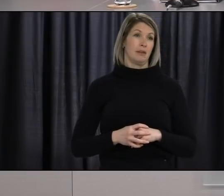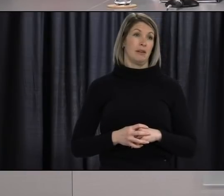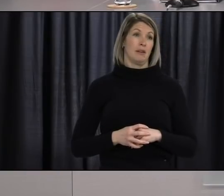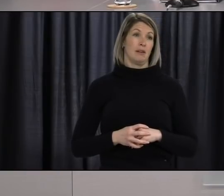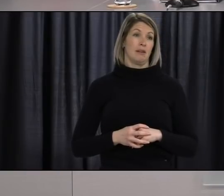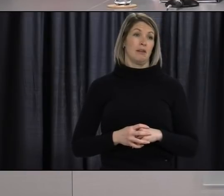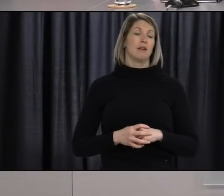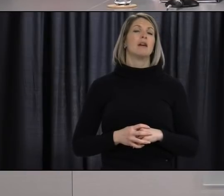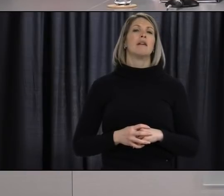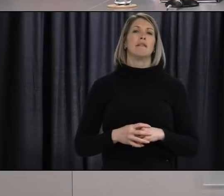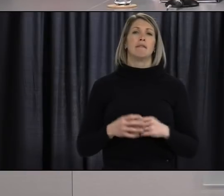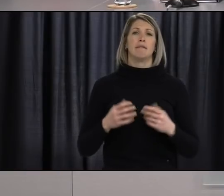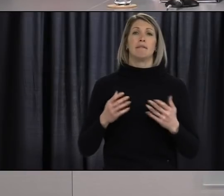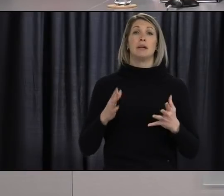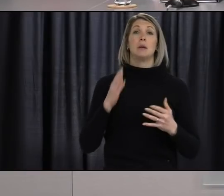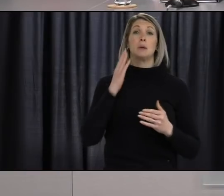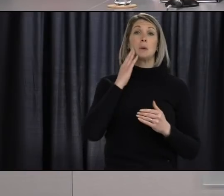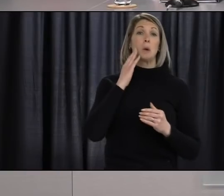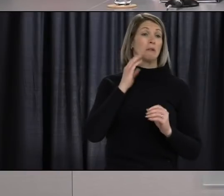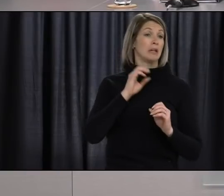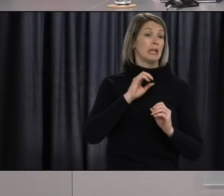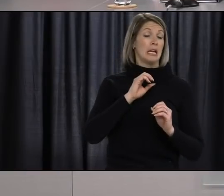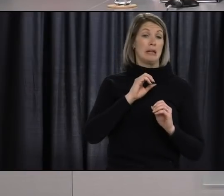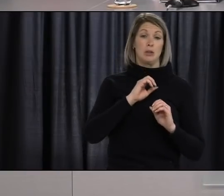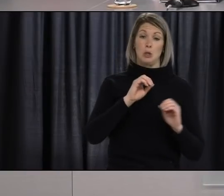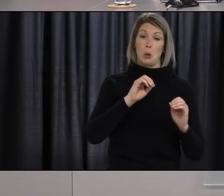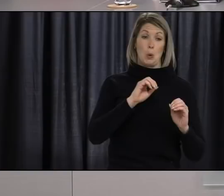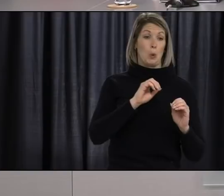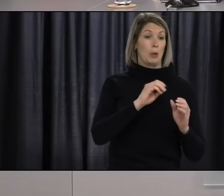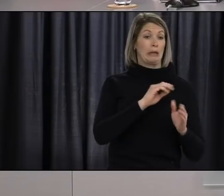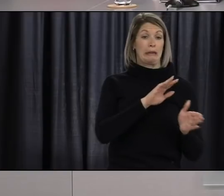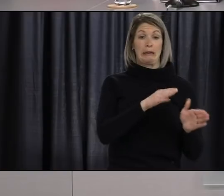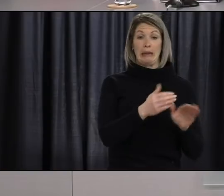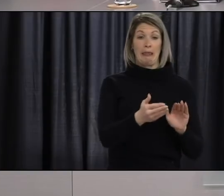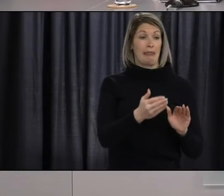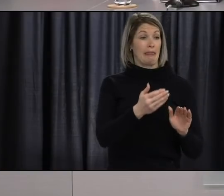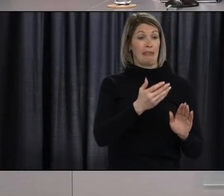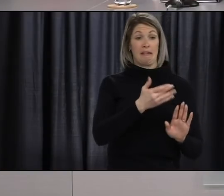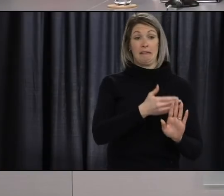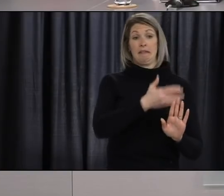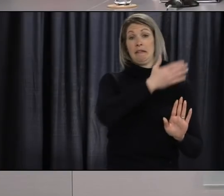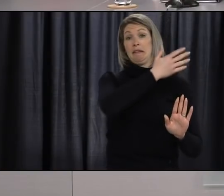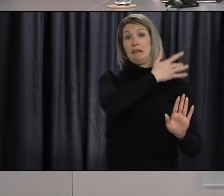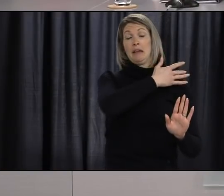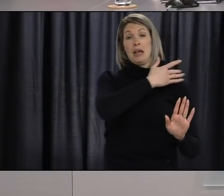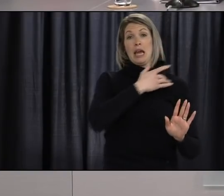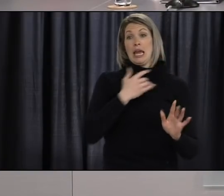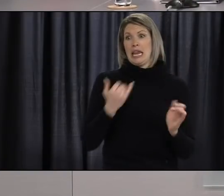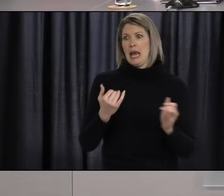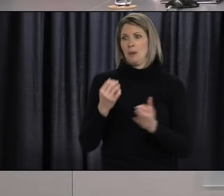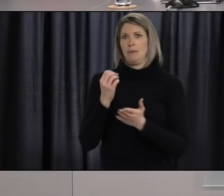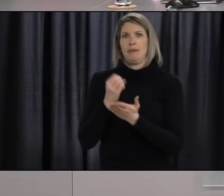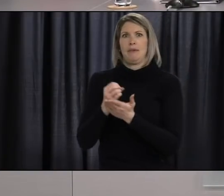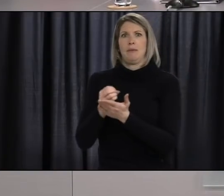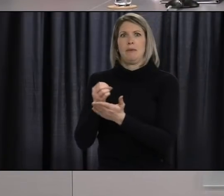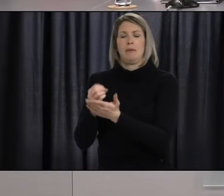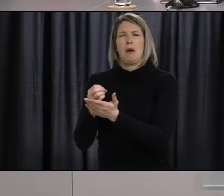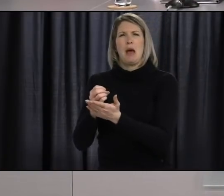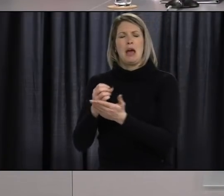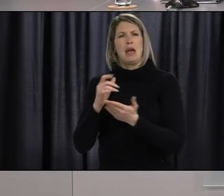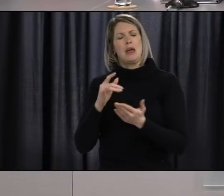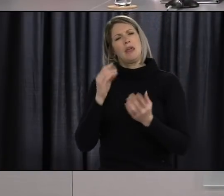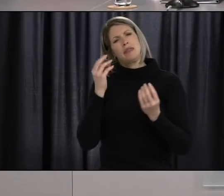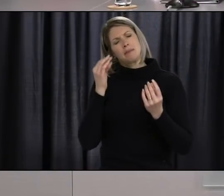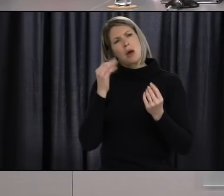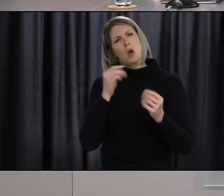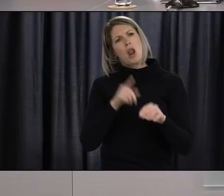days. How does this factor into your long-term planning for the province? And if we see this bottom-out price of oil continue over a long period